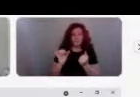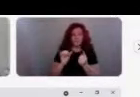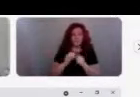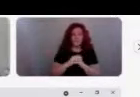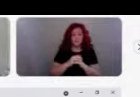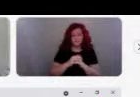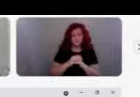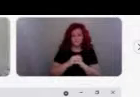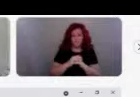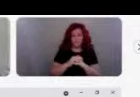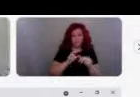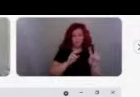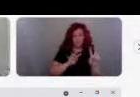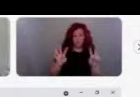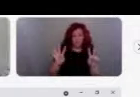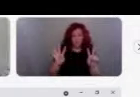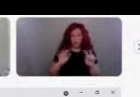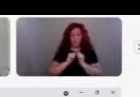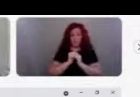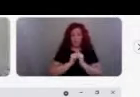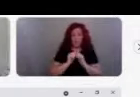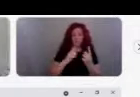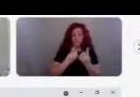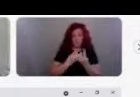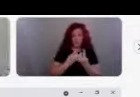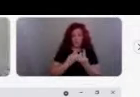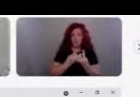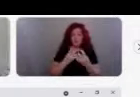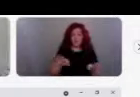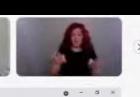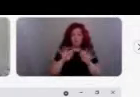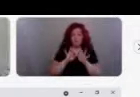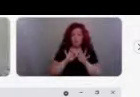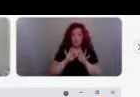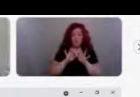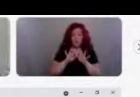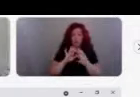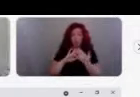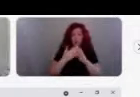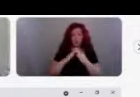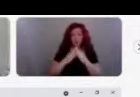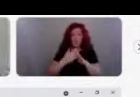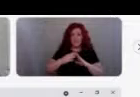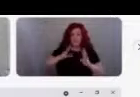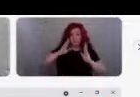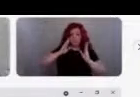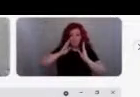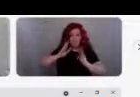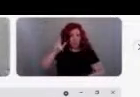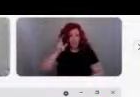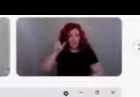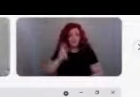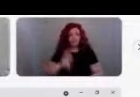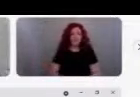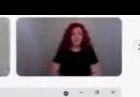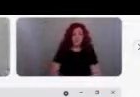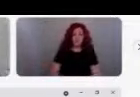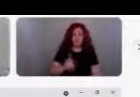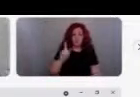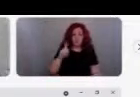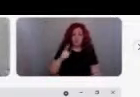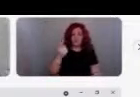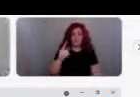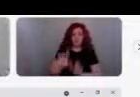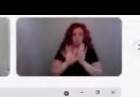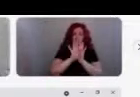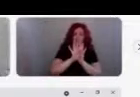competitive districts and make sure communities i listened to we need a candidate that must